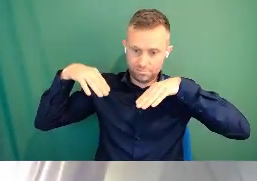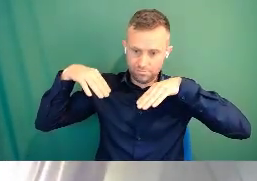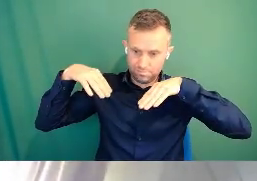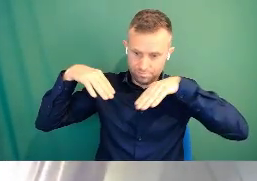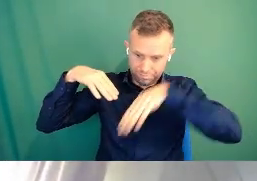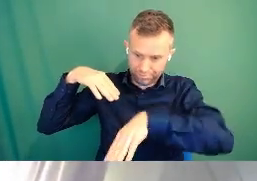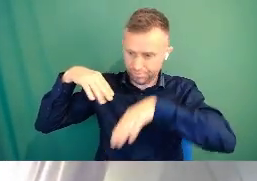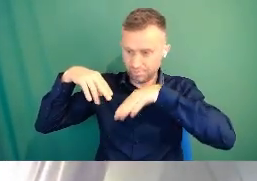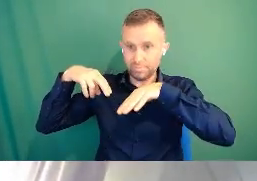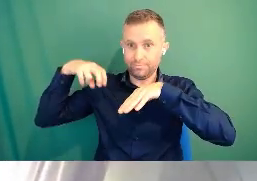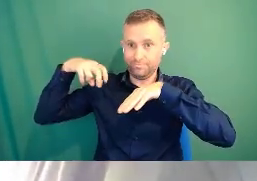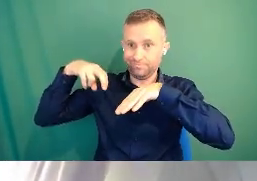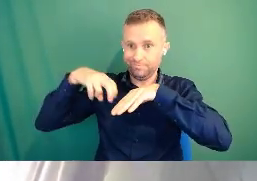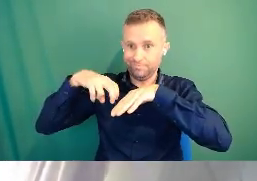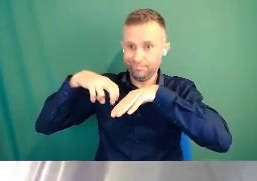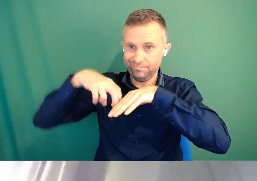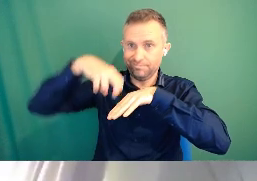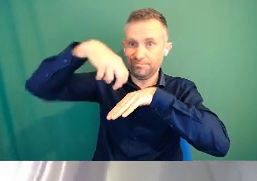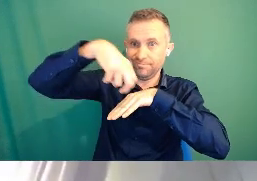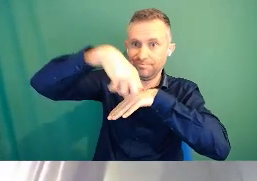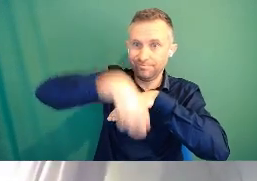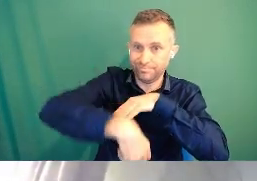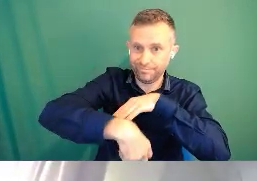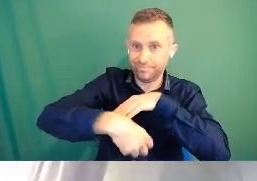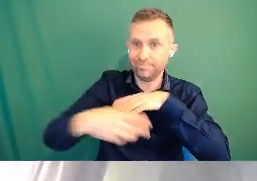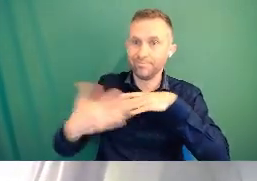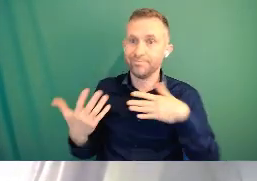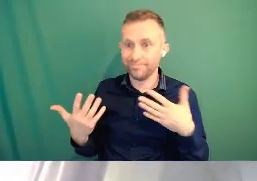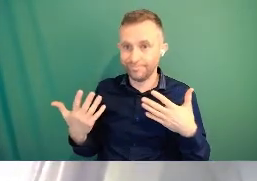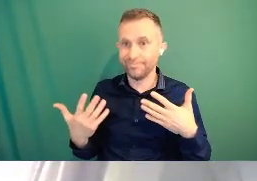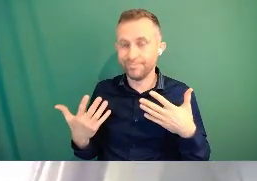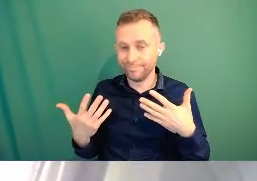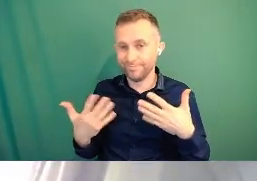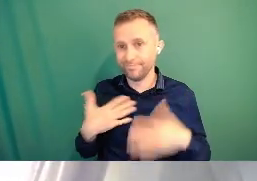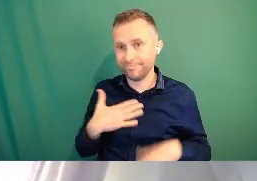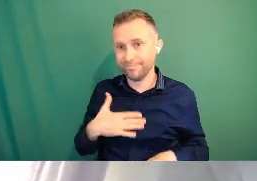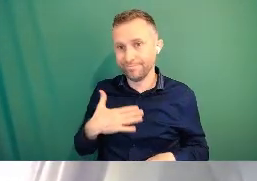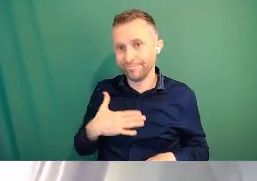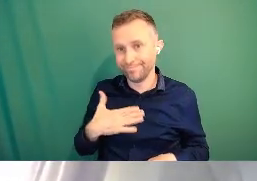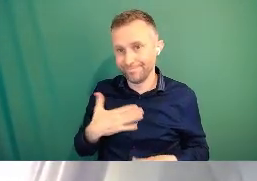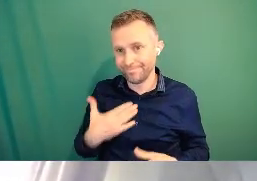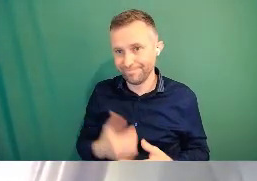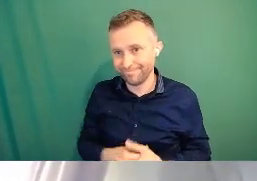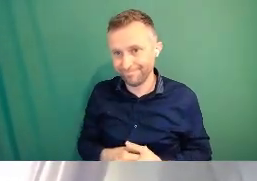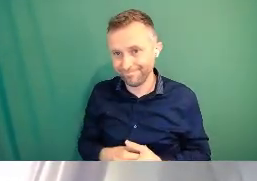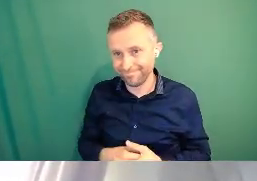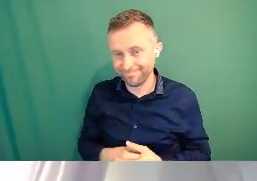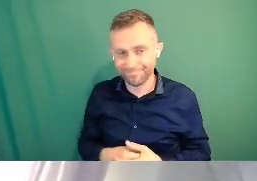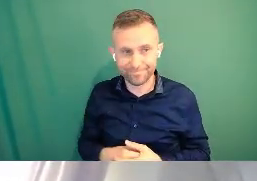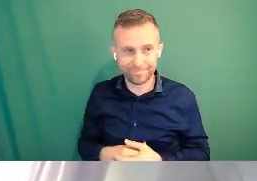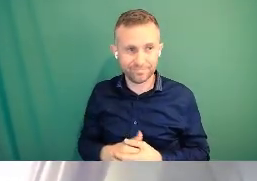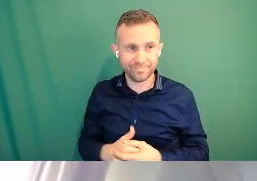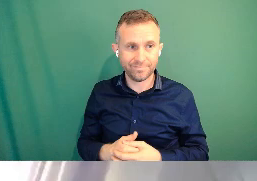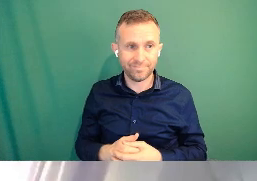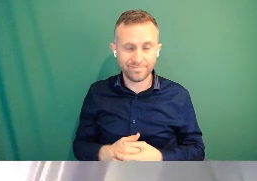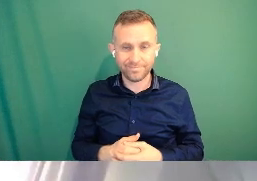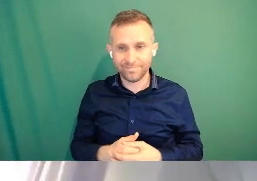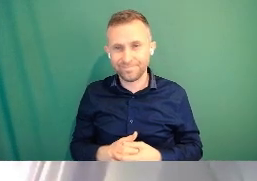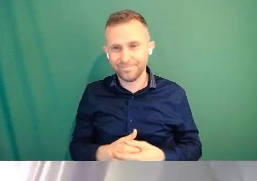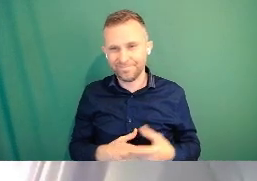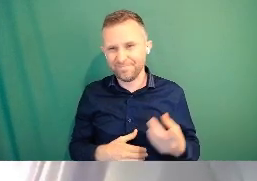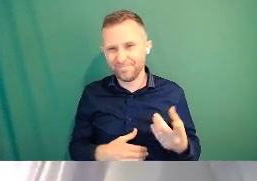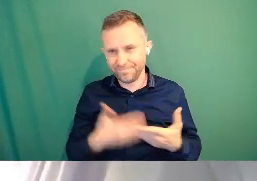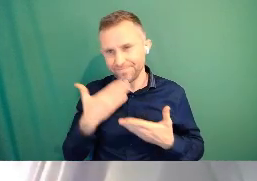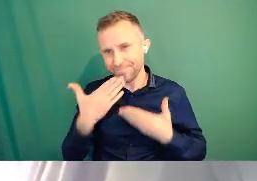So unfortunately, if we did have a ramp, even if it was one that we could move away, it would make a trip hazard